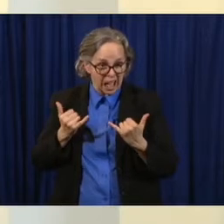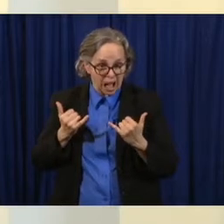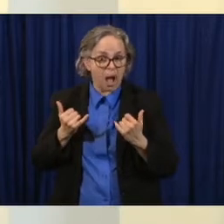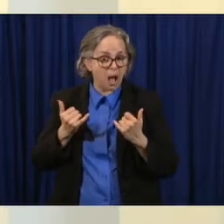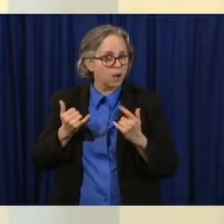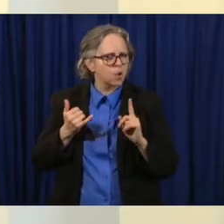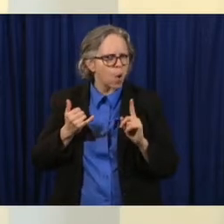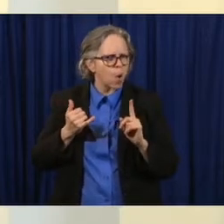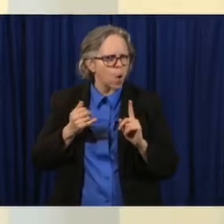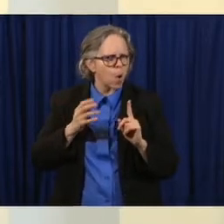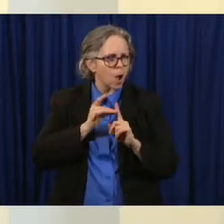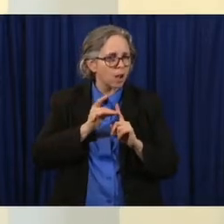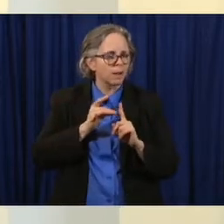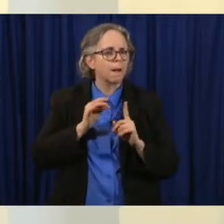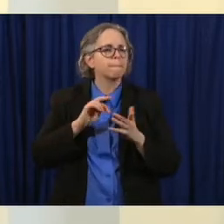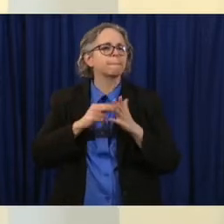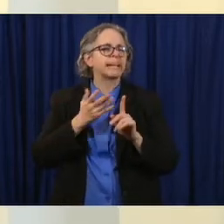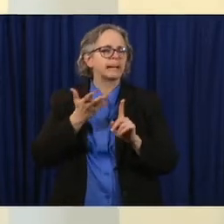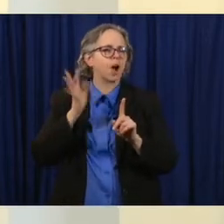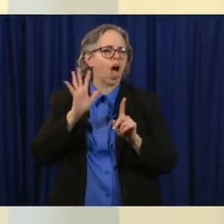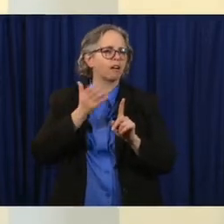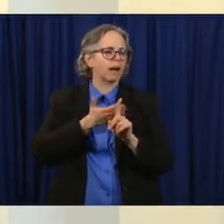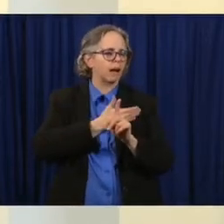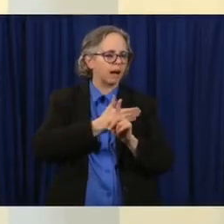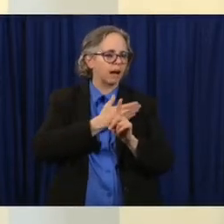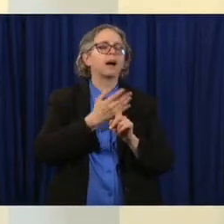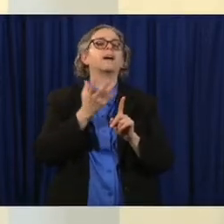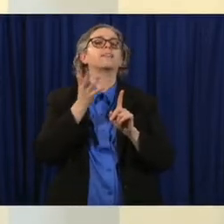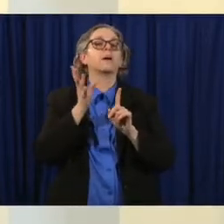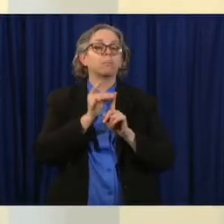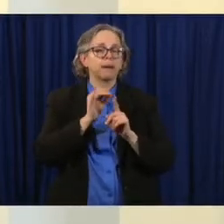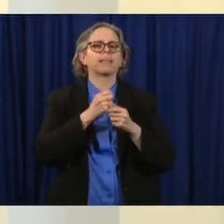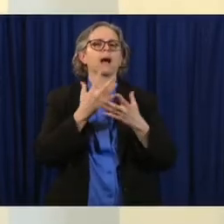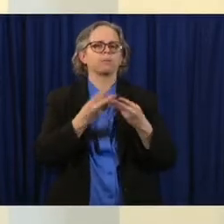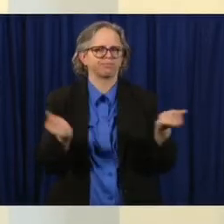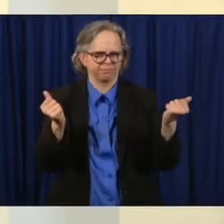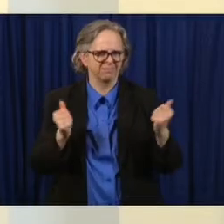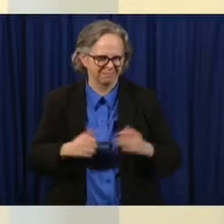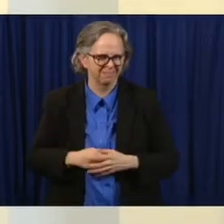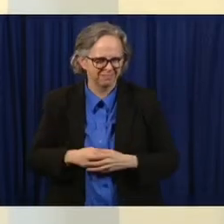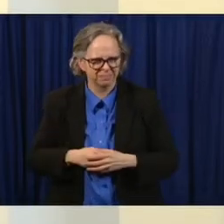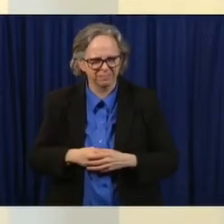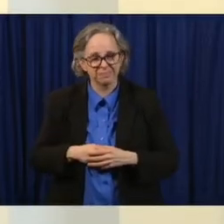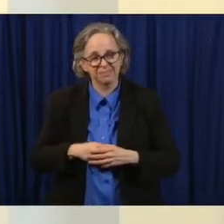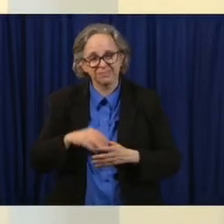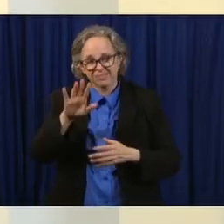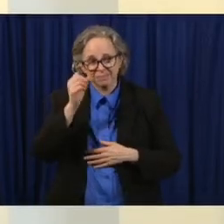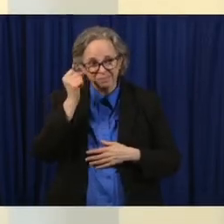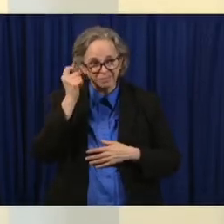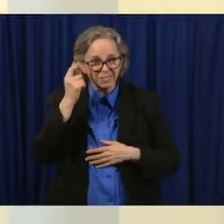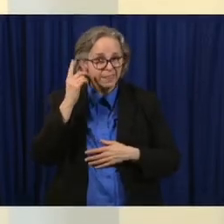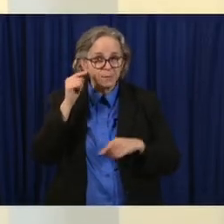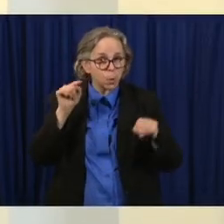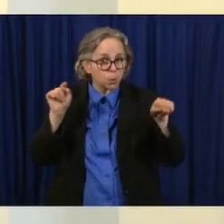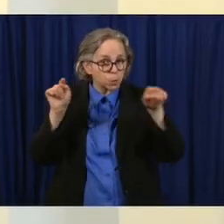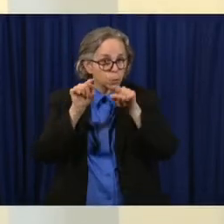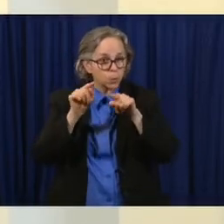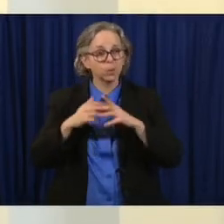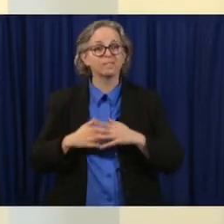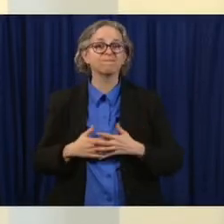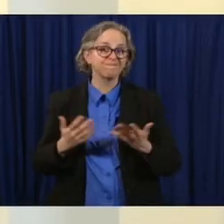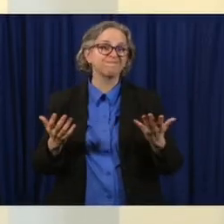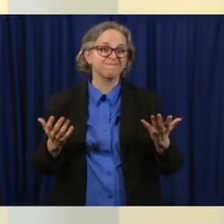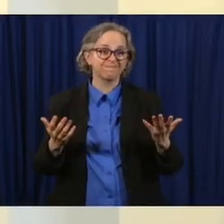says you had it. And the dream about it is, for all of us, we've known that